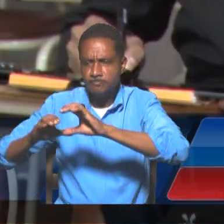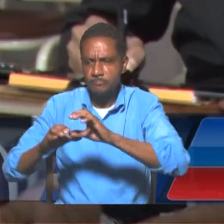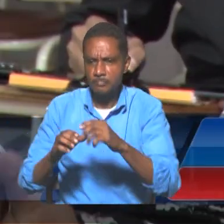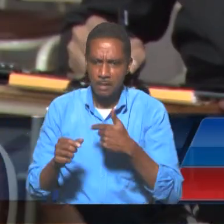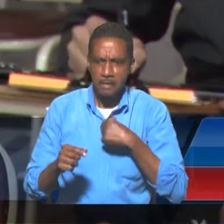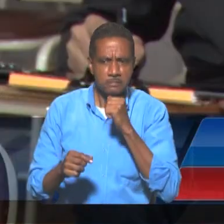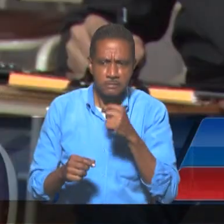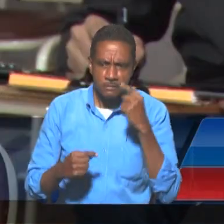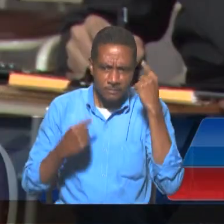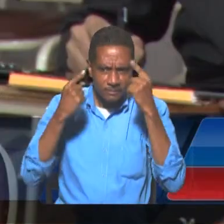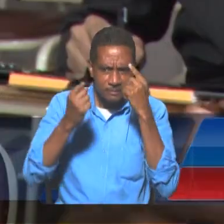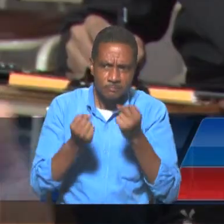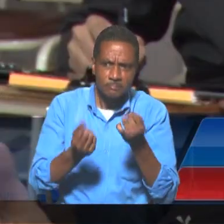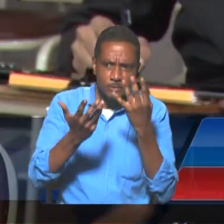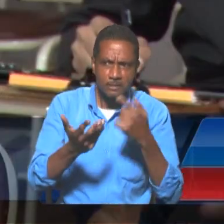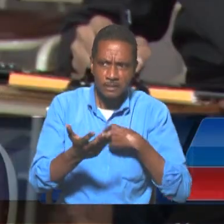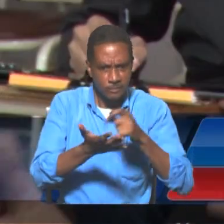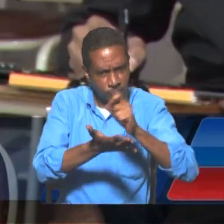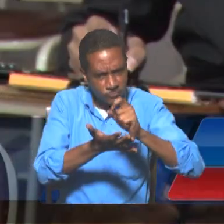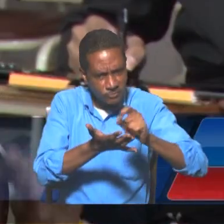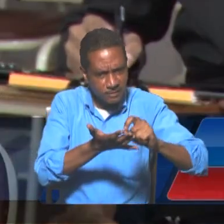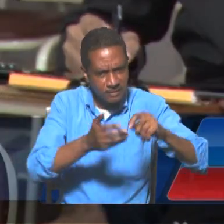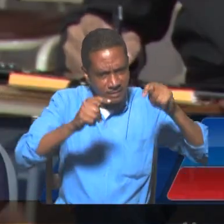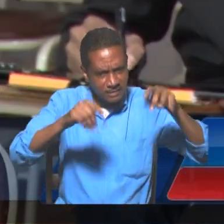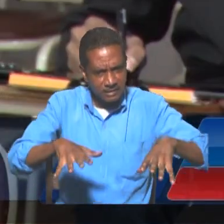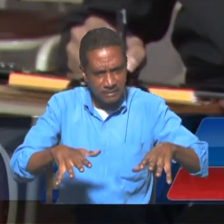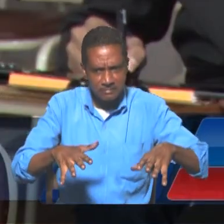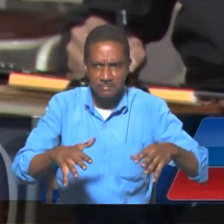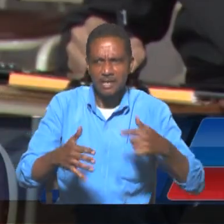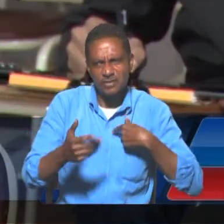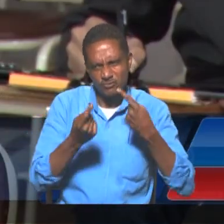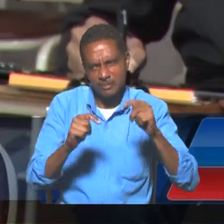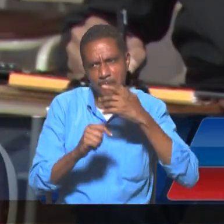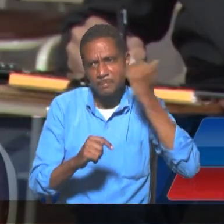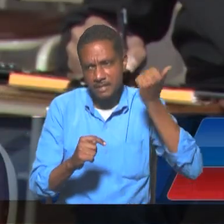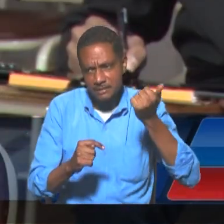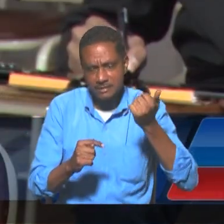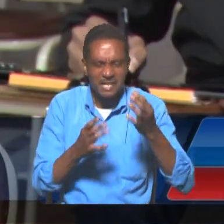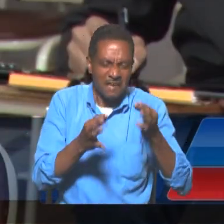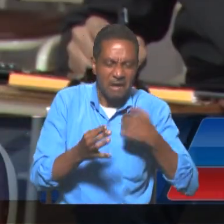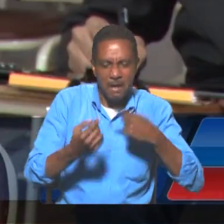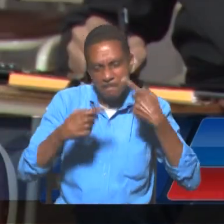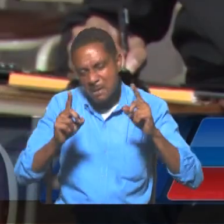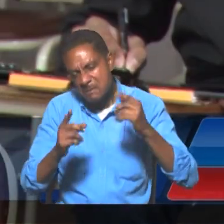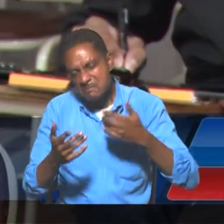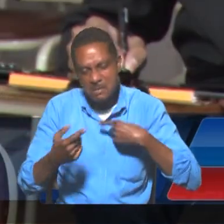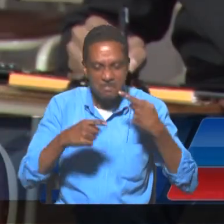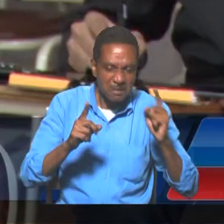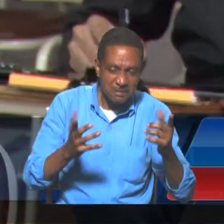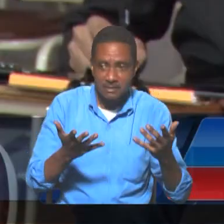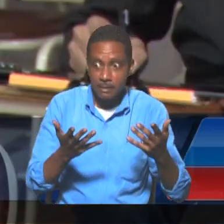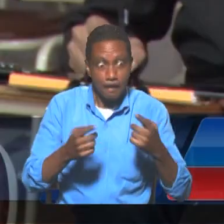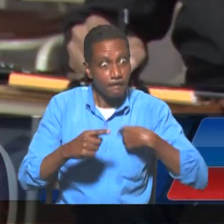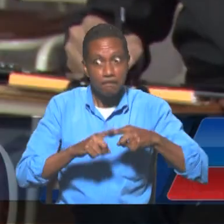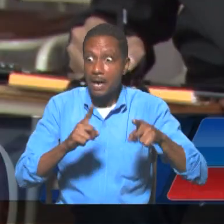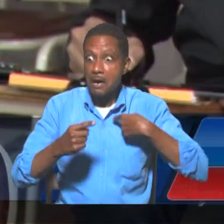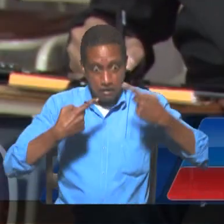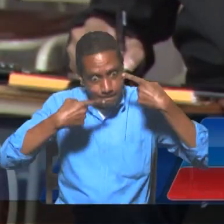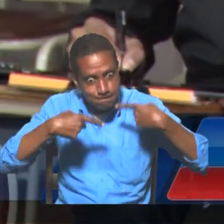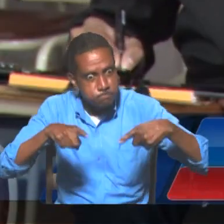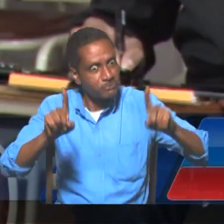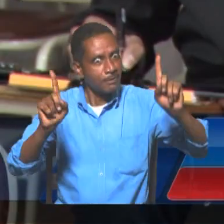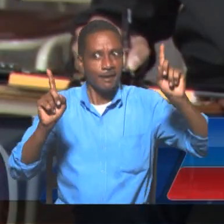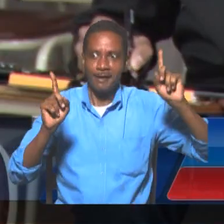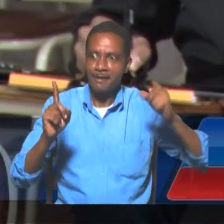think much when I wrote the exam. You know, I wrote it just, you know, trying my best. And if I got through, I got through. If I didn't, it was fine. But I got through, and I'm very